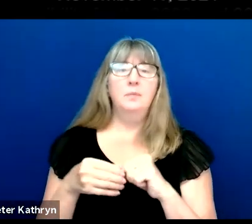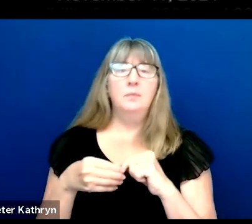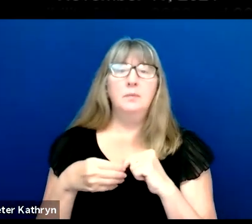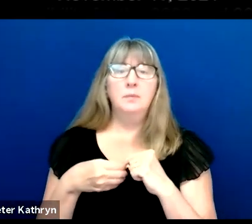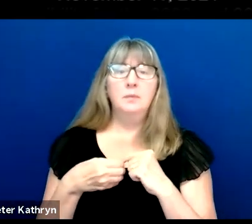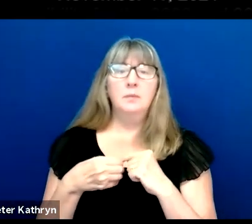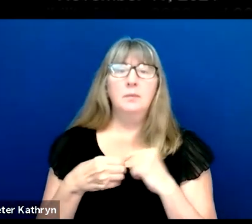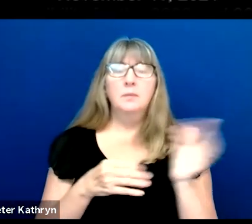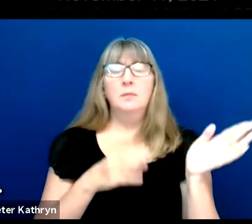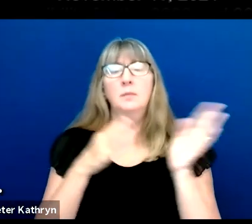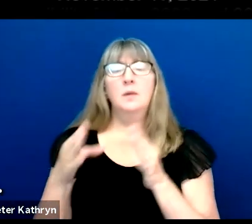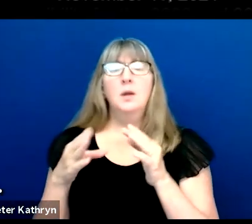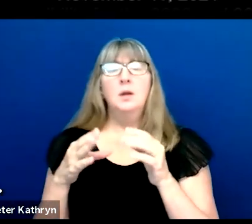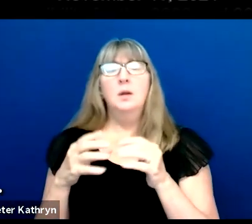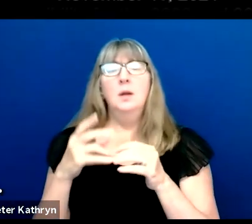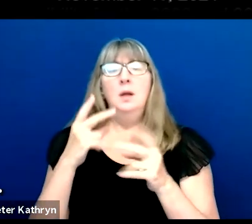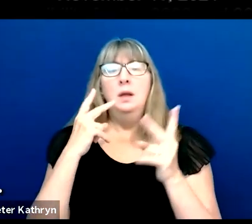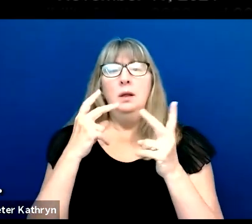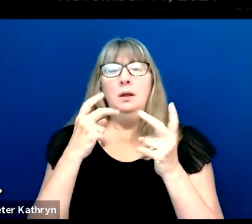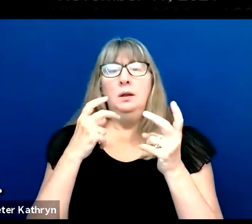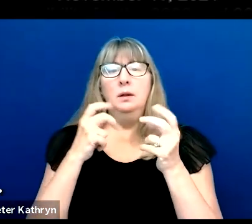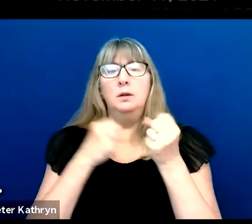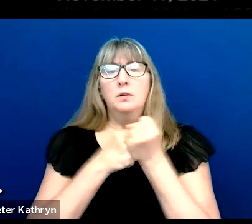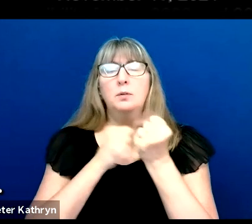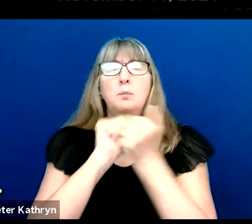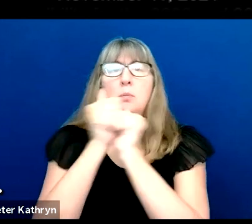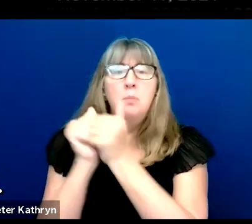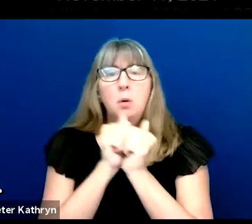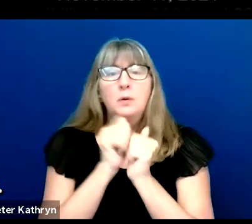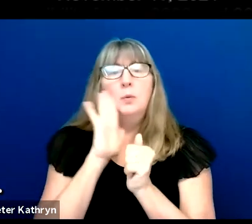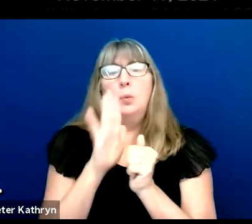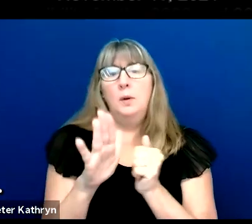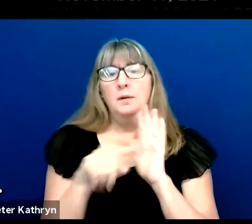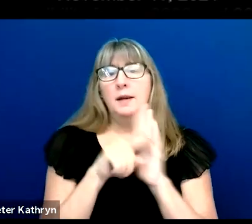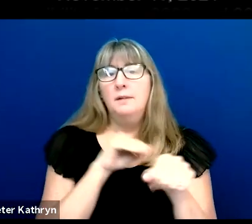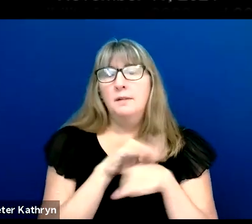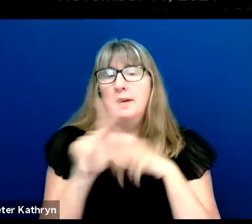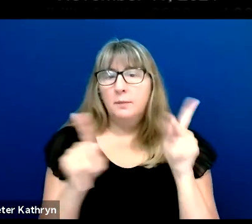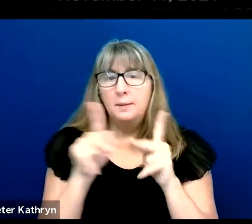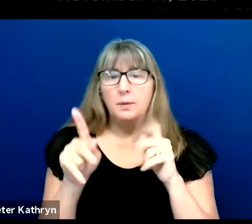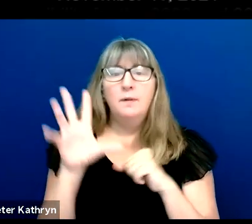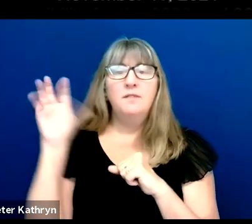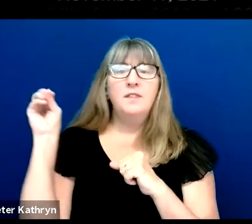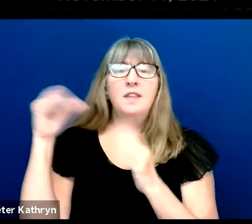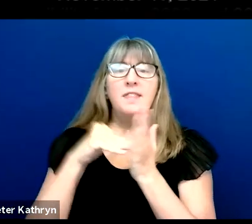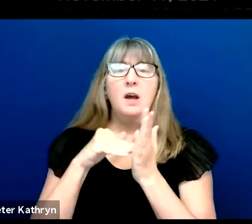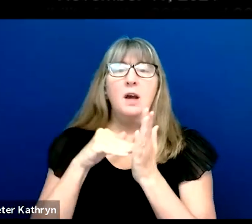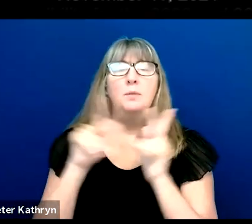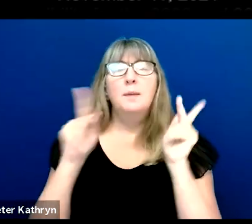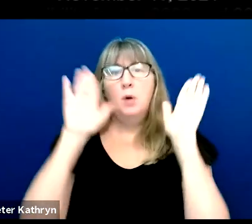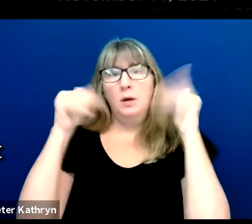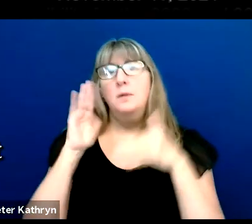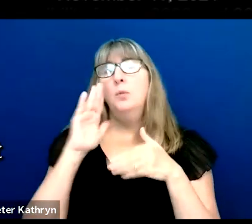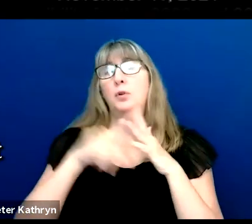impacts people with autism. 50,000 Americans with autism will enter adulthood over the next decade. And more